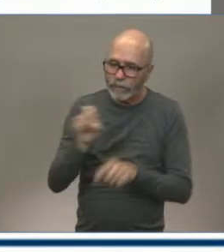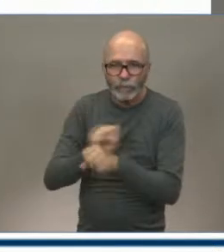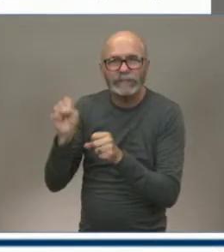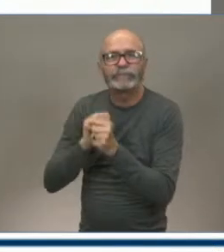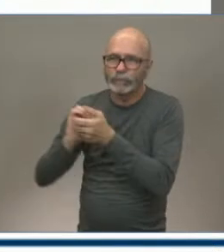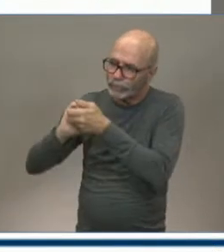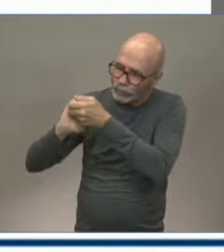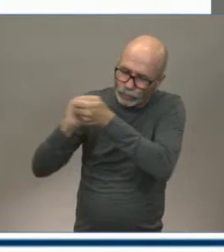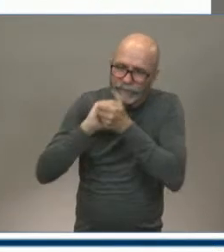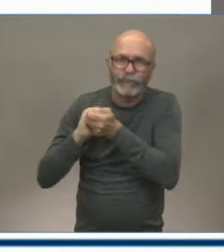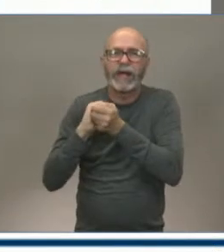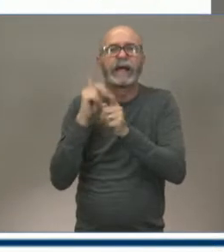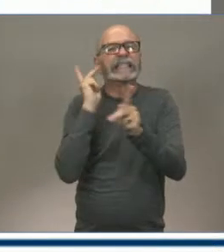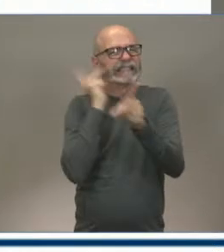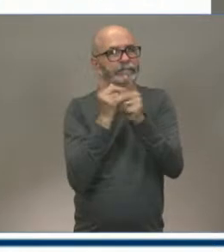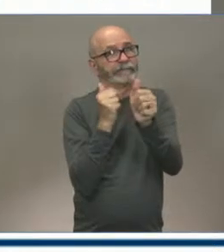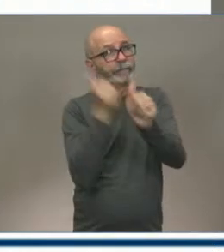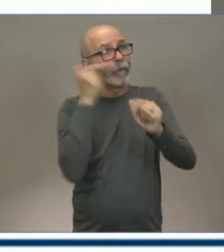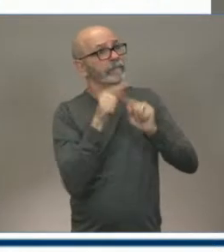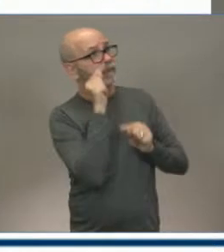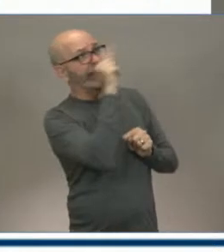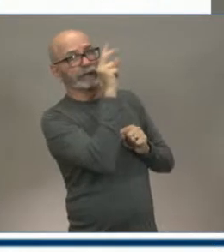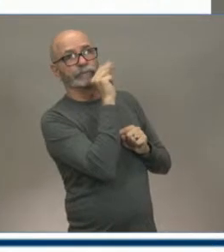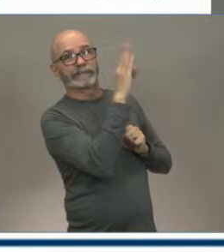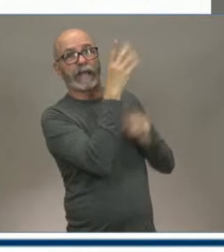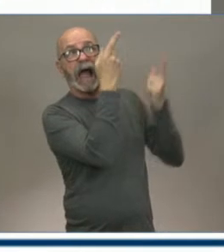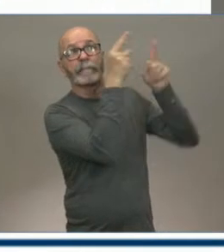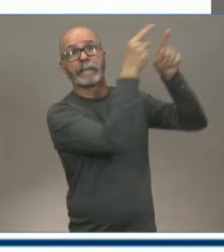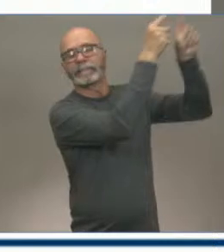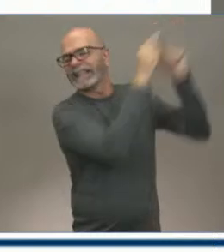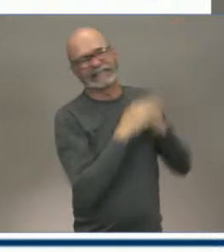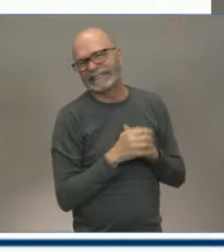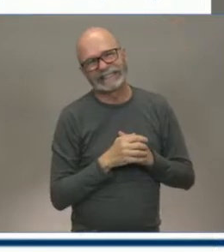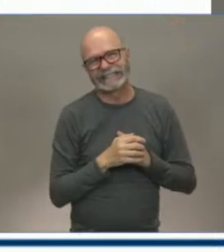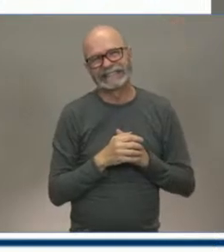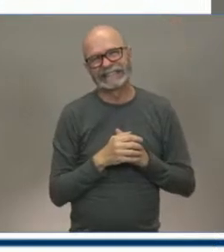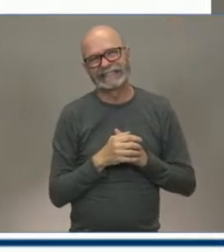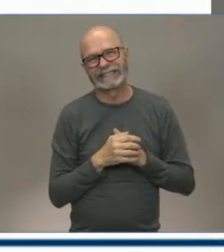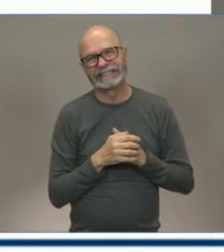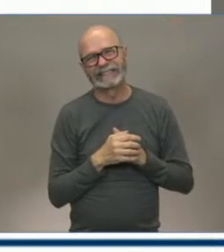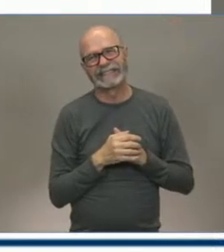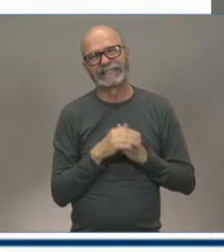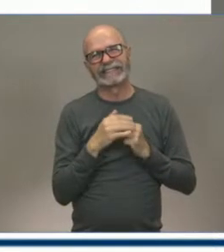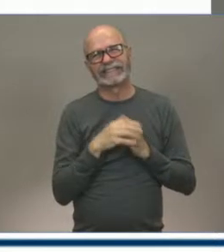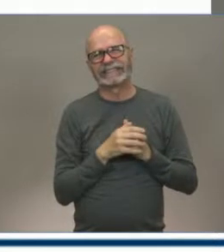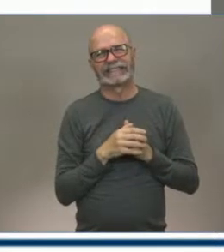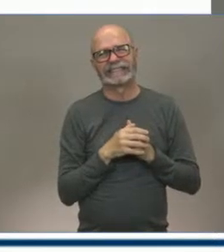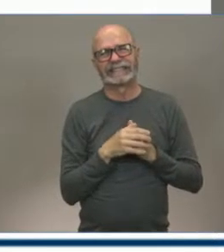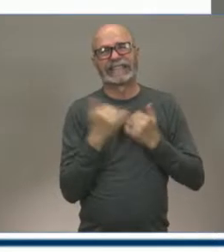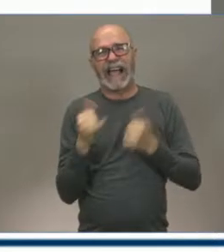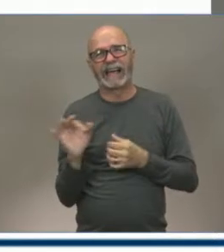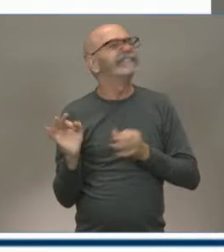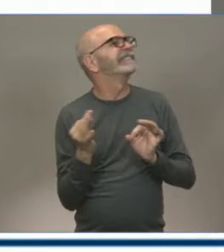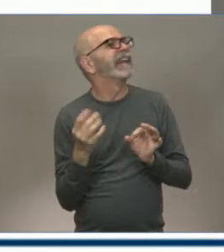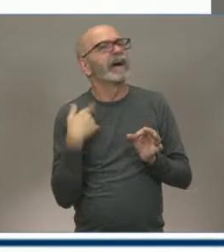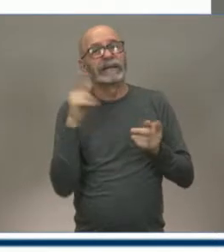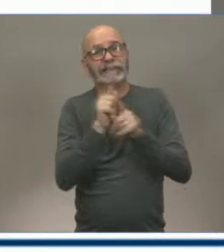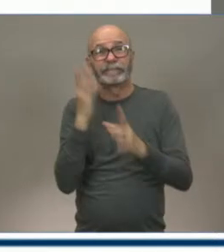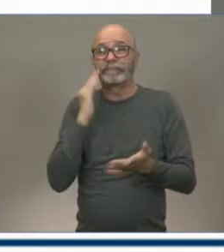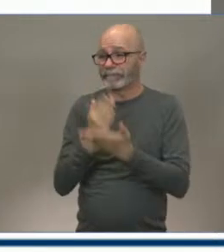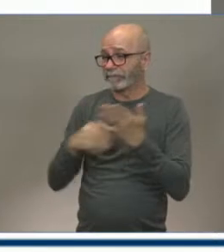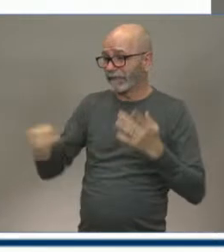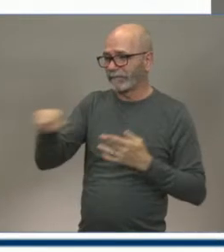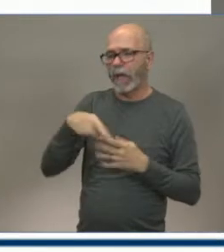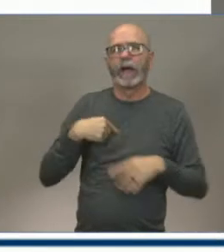know that 2 more weeks of tighter restrictions isn't the news you're hoping for, but it is the right approach to keep us all safe. And